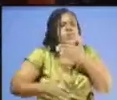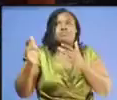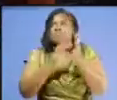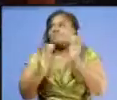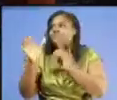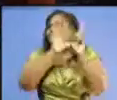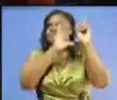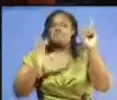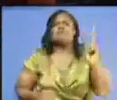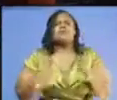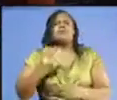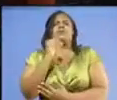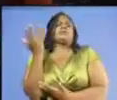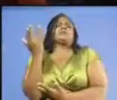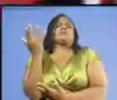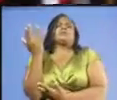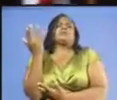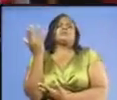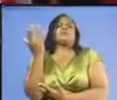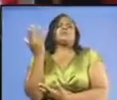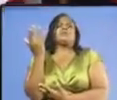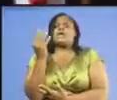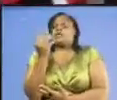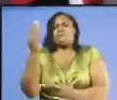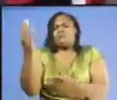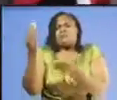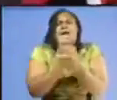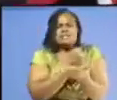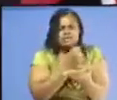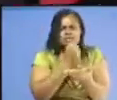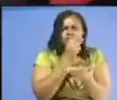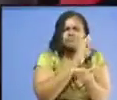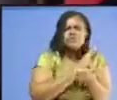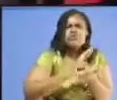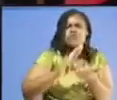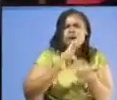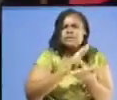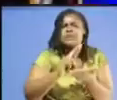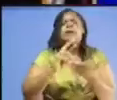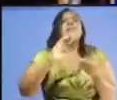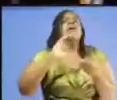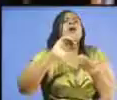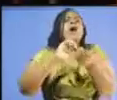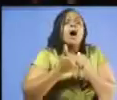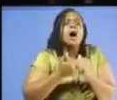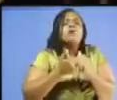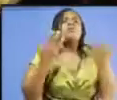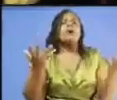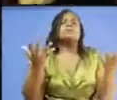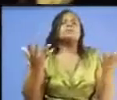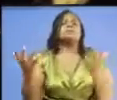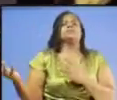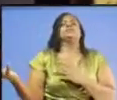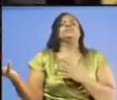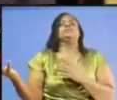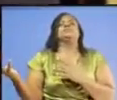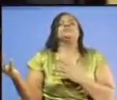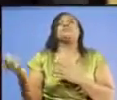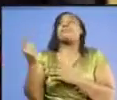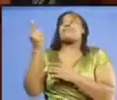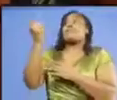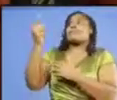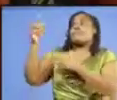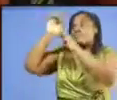Christ. You won't get it by your righteousness, but you get it because the one at the mercy